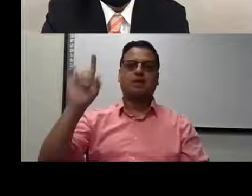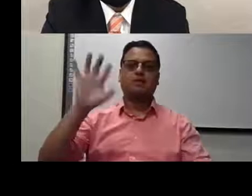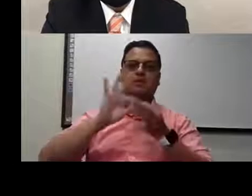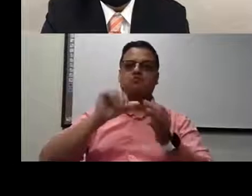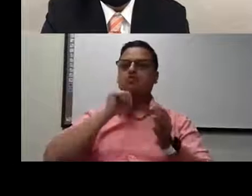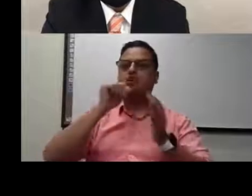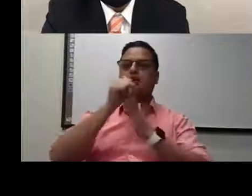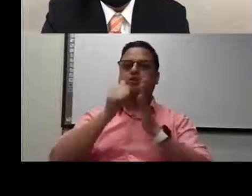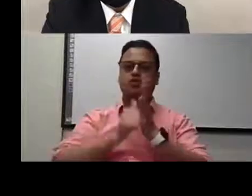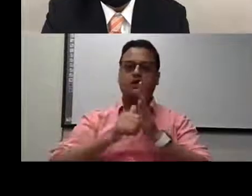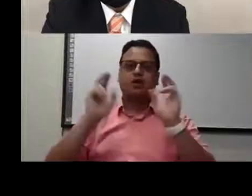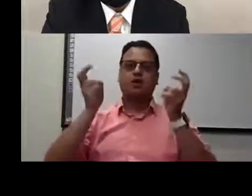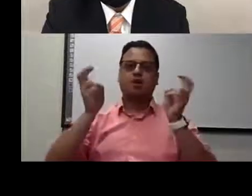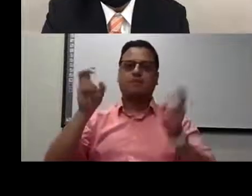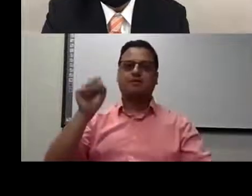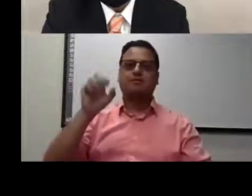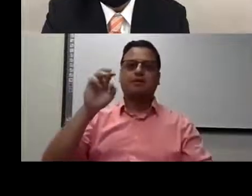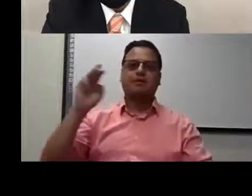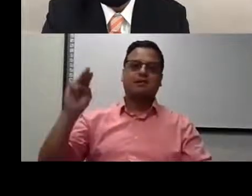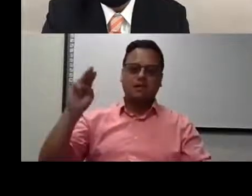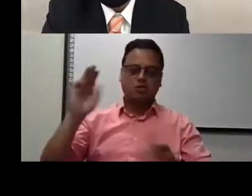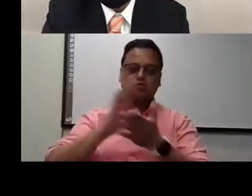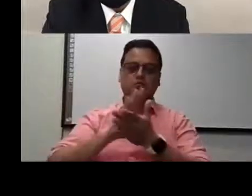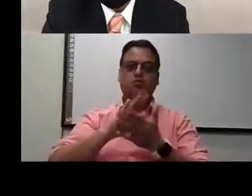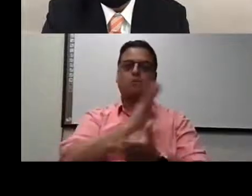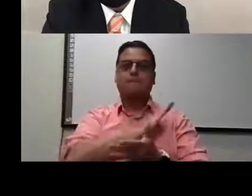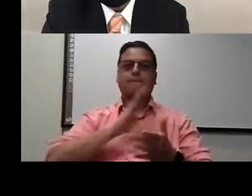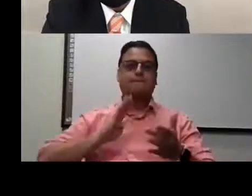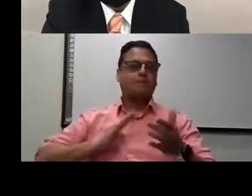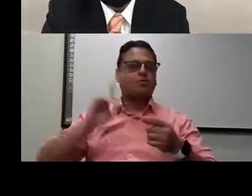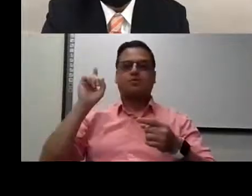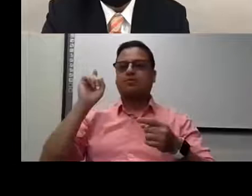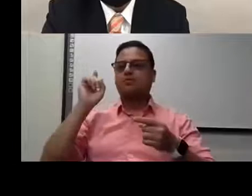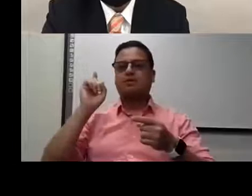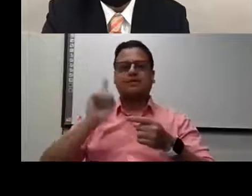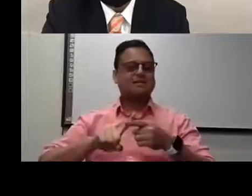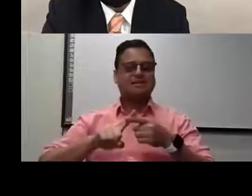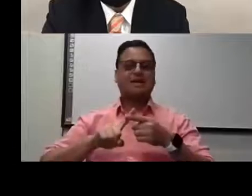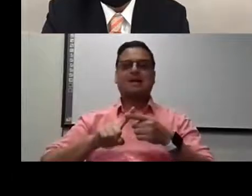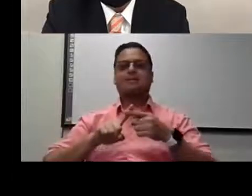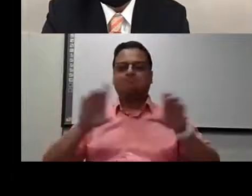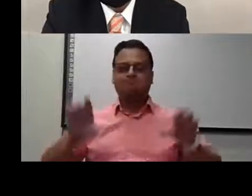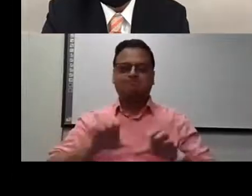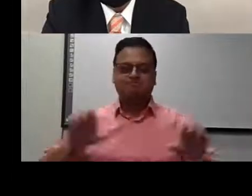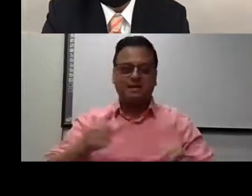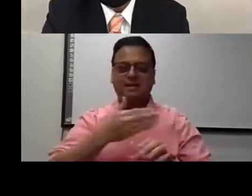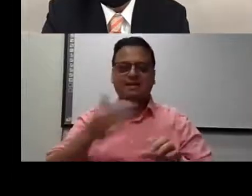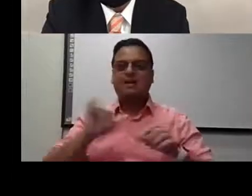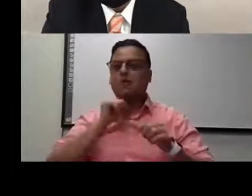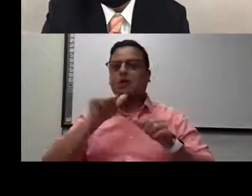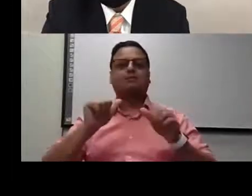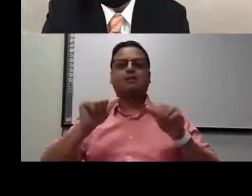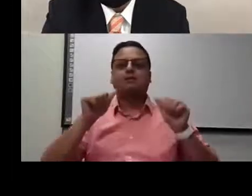non-agenda topics. The San Mateo Foster City School Board cannot act upon any matter that has not been included and publicly posted on the